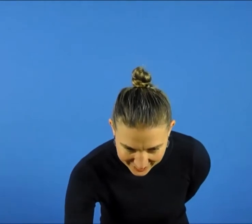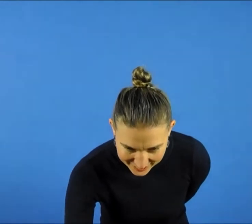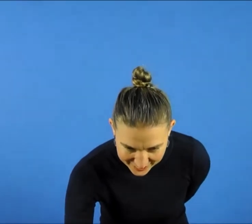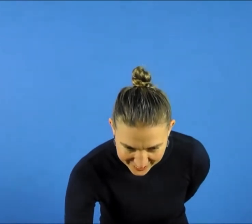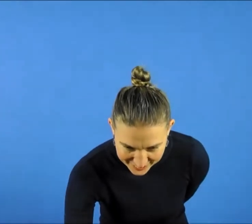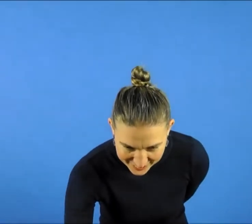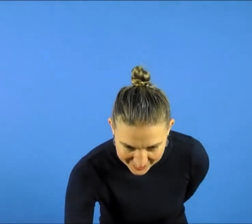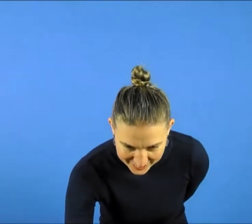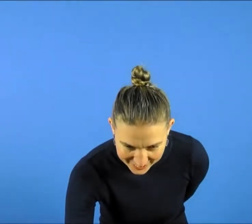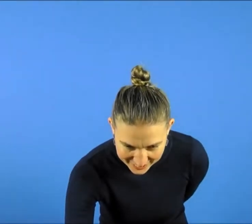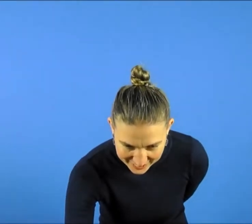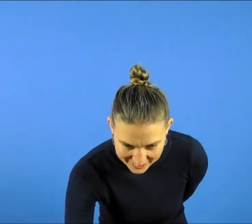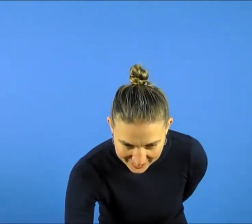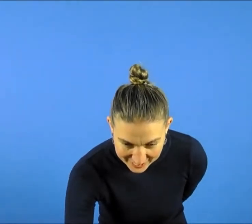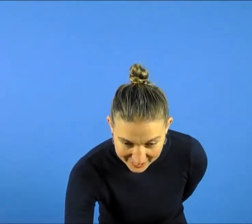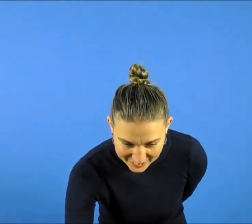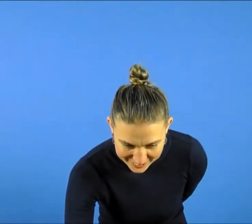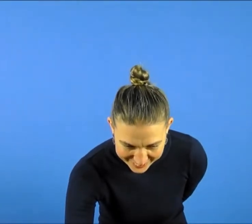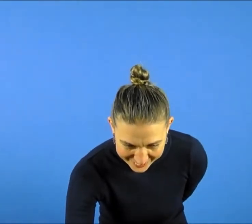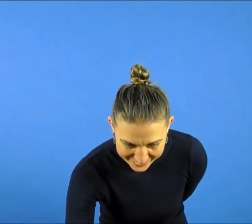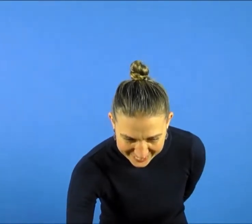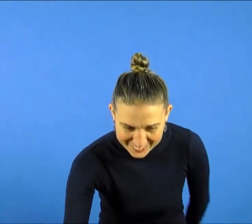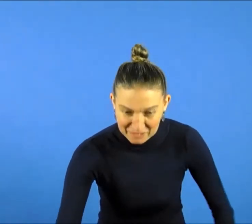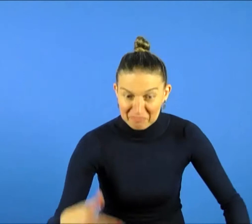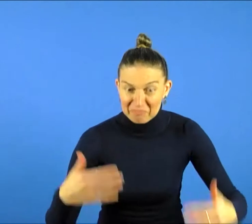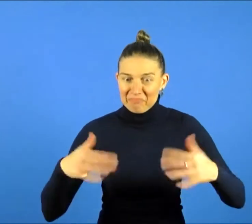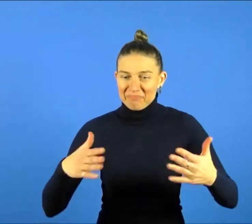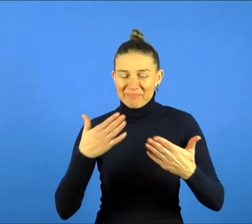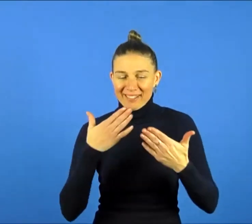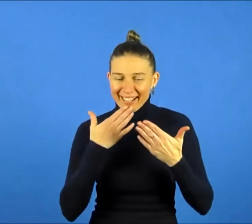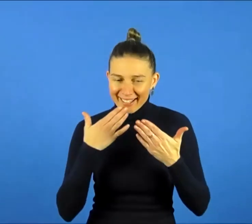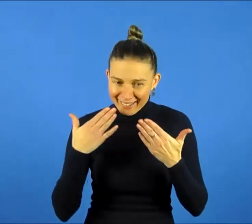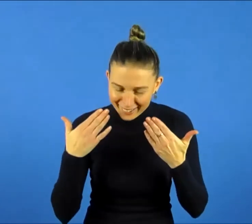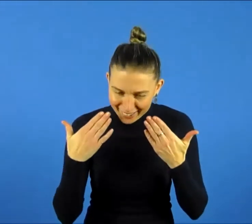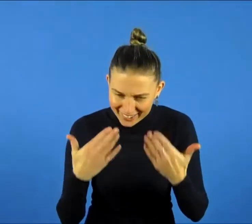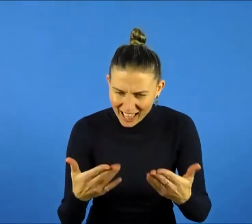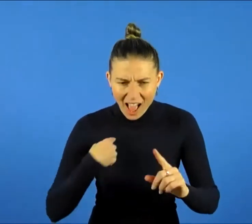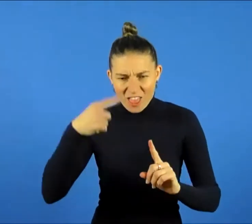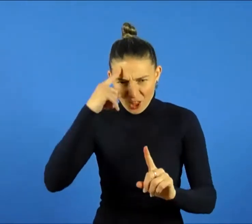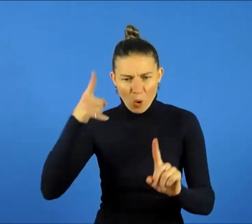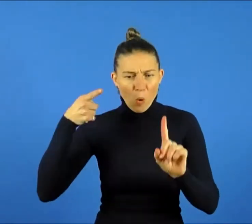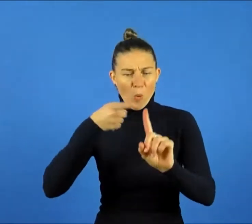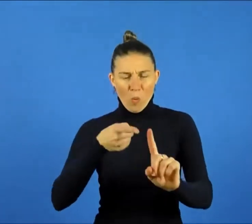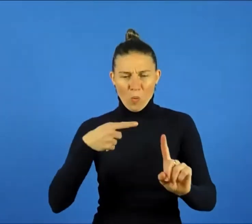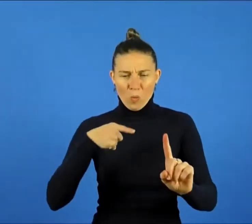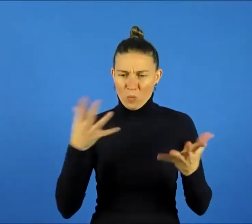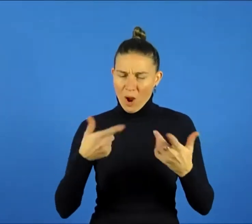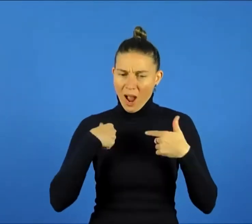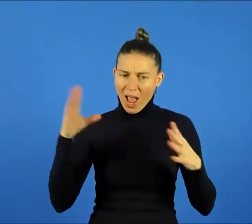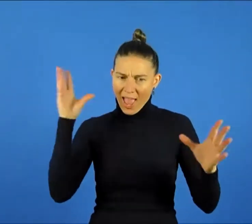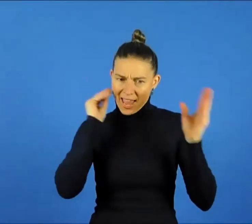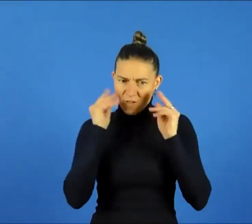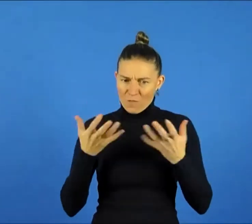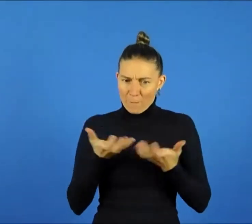Thank you very much for this. So the main points that emerge from here is